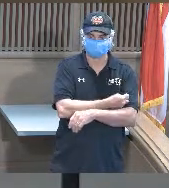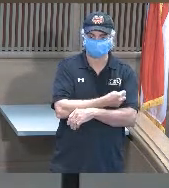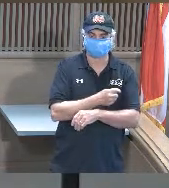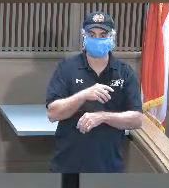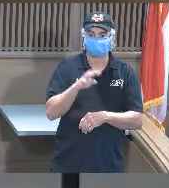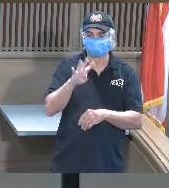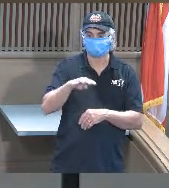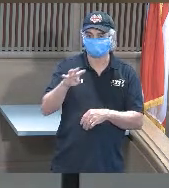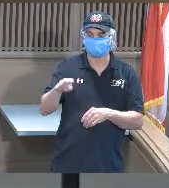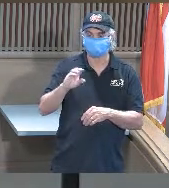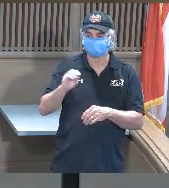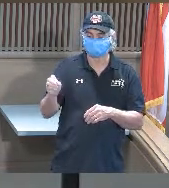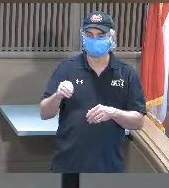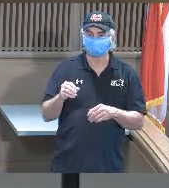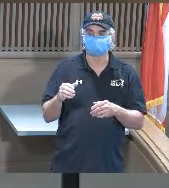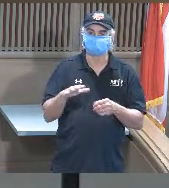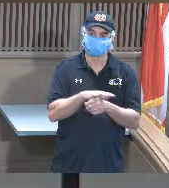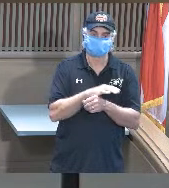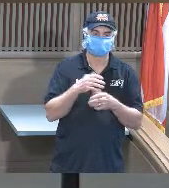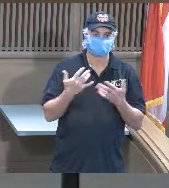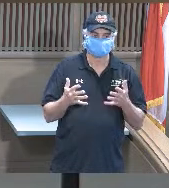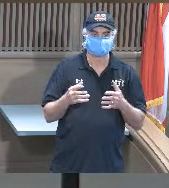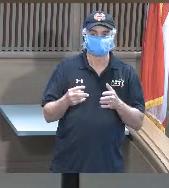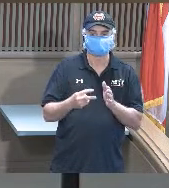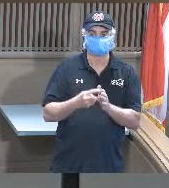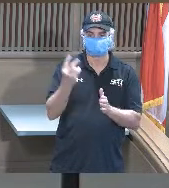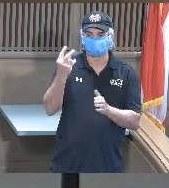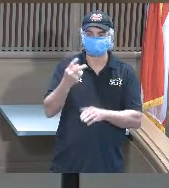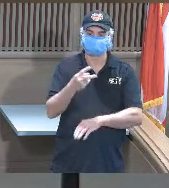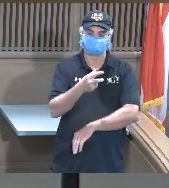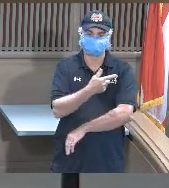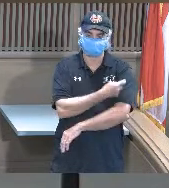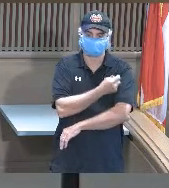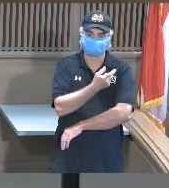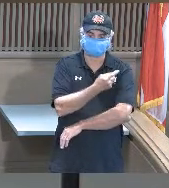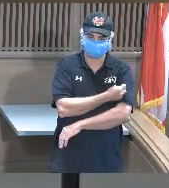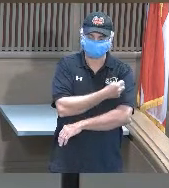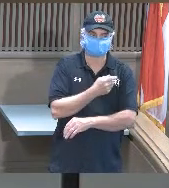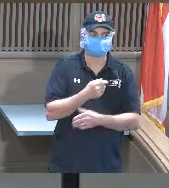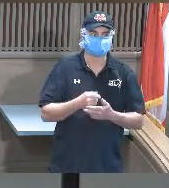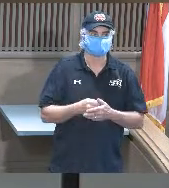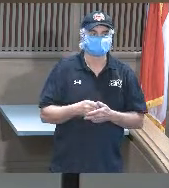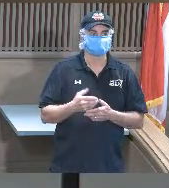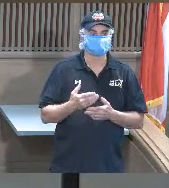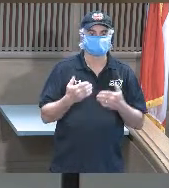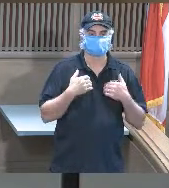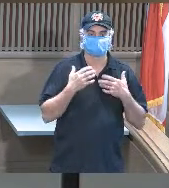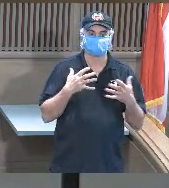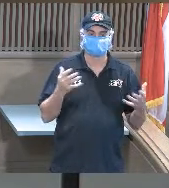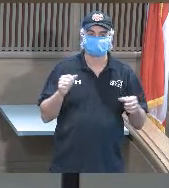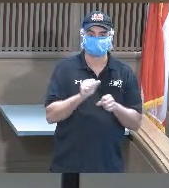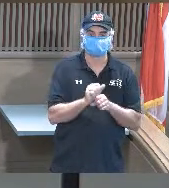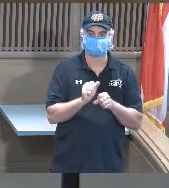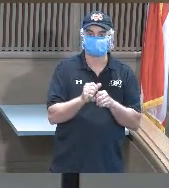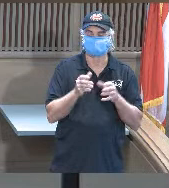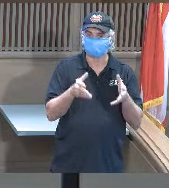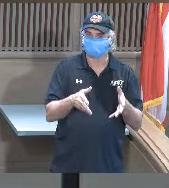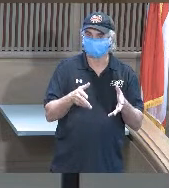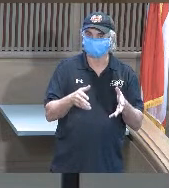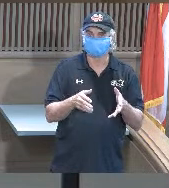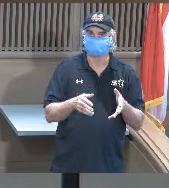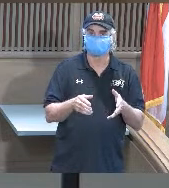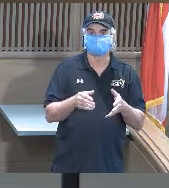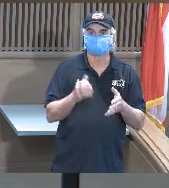and 44% are fully vaccinated. That's good, but we have more work to do. We hope that those numbers will continue